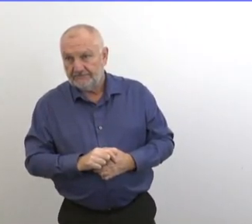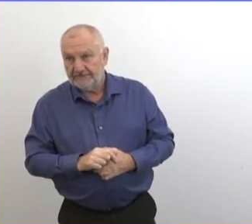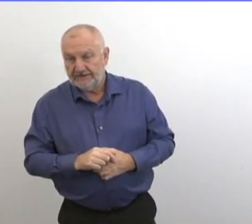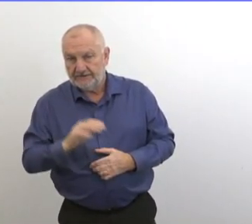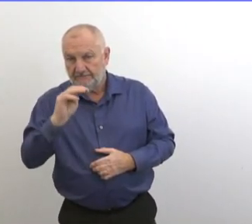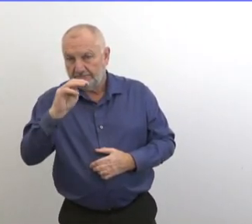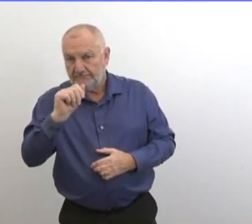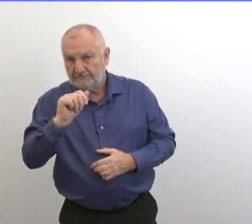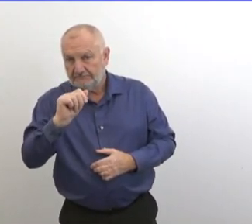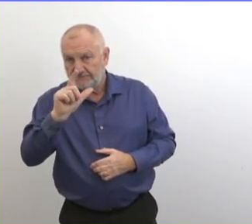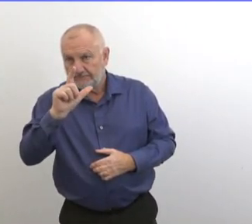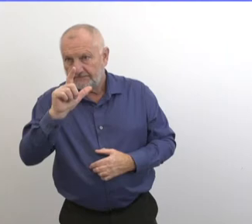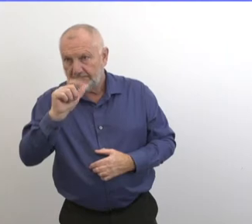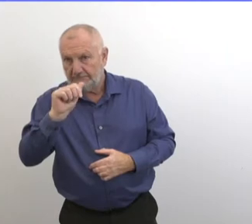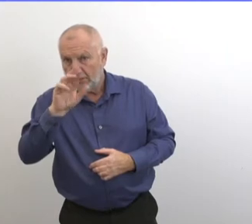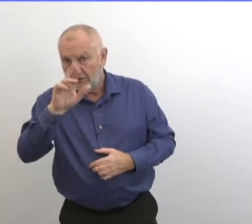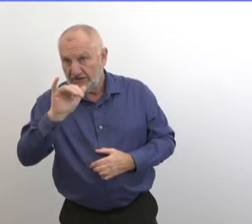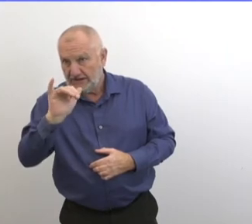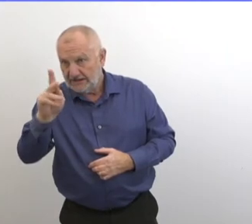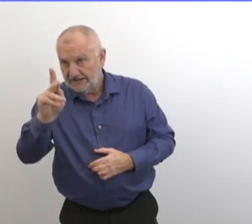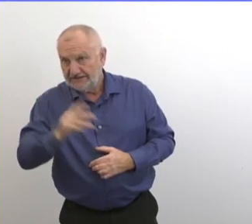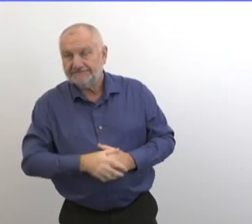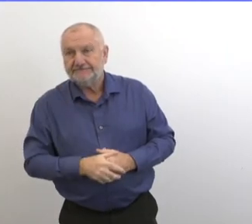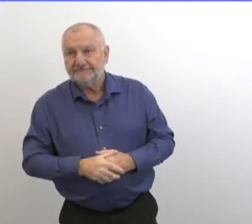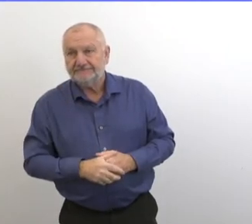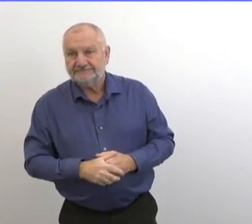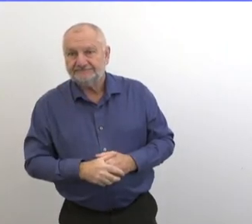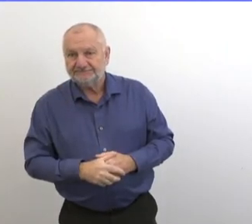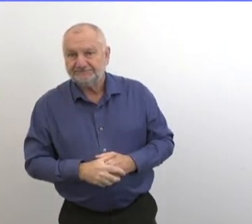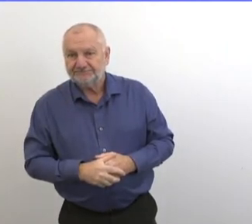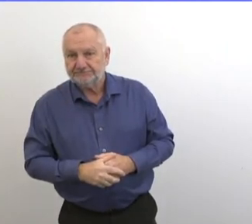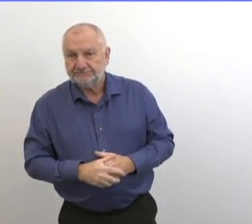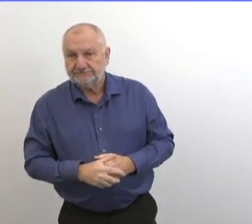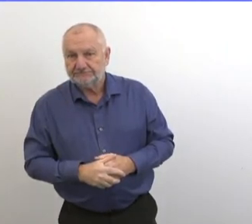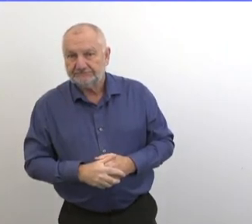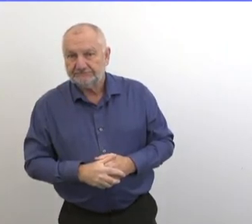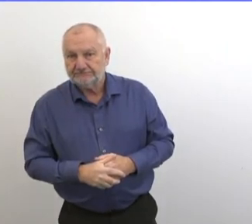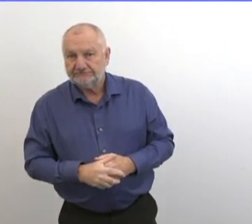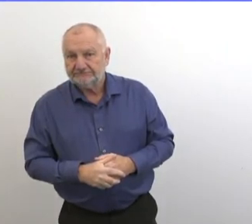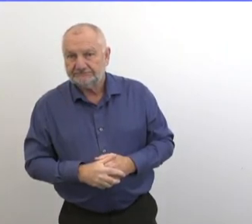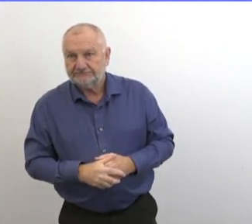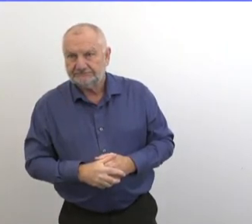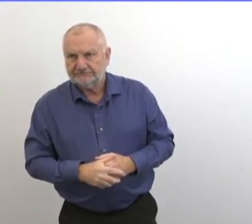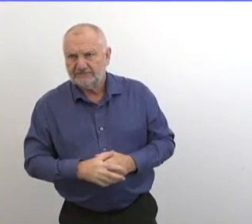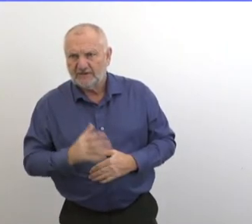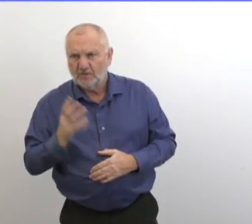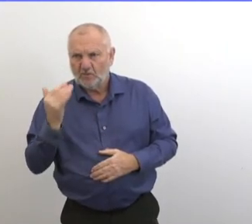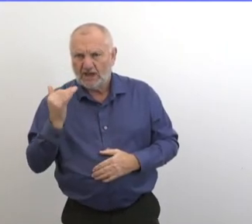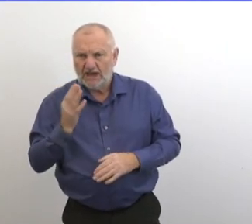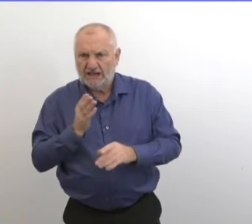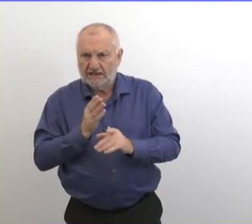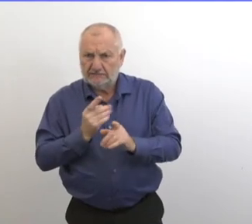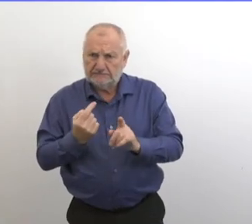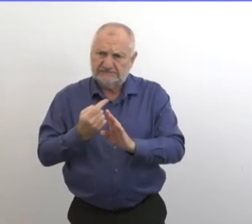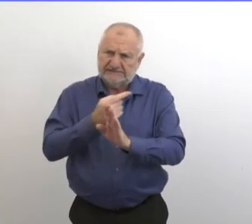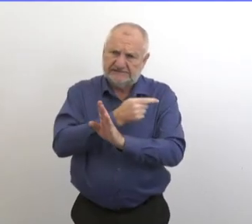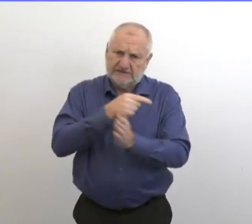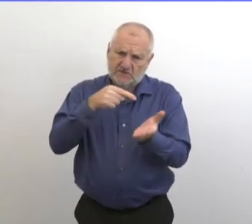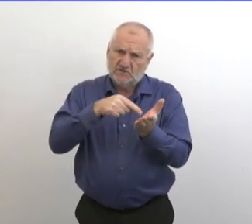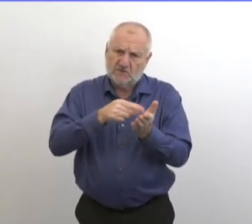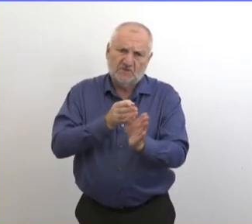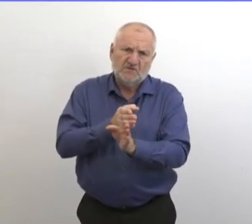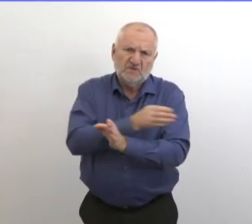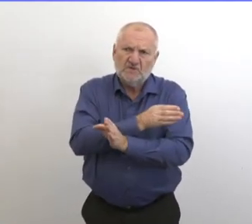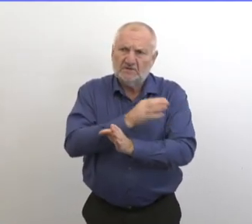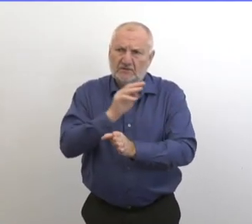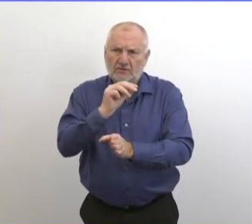Minister, just wondering why the date range specifically of November 1st to January 18th, or 10th,